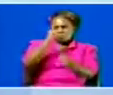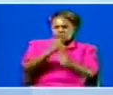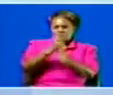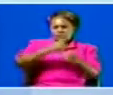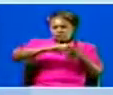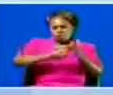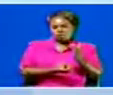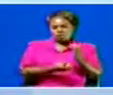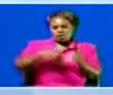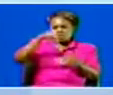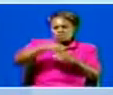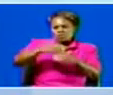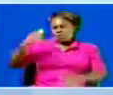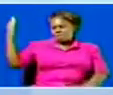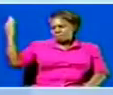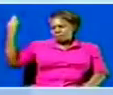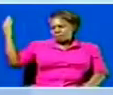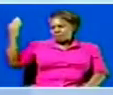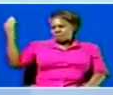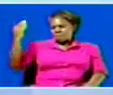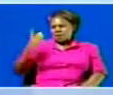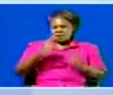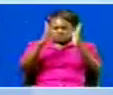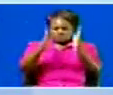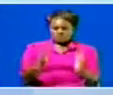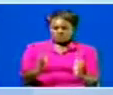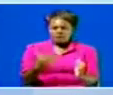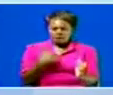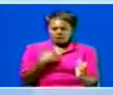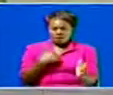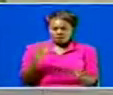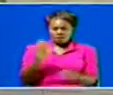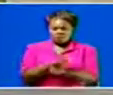contracts among university lecturers. Mark Namaswa has that story.